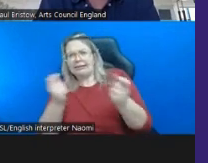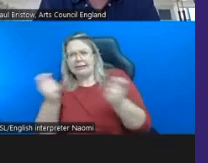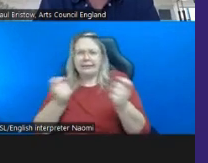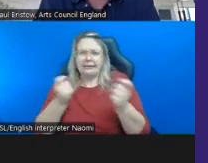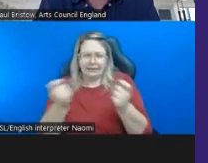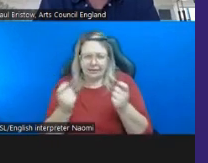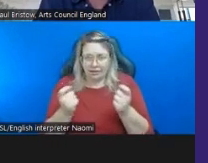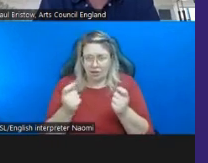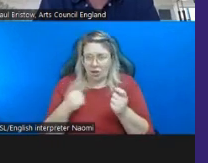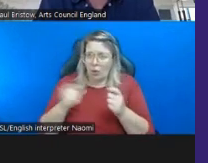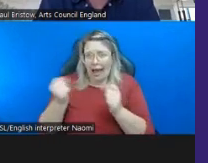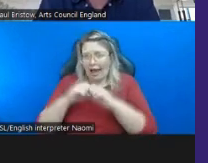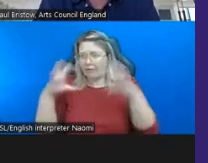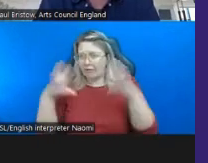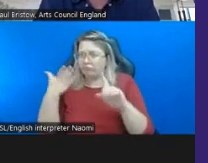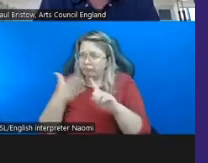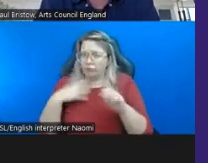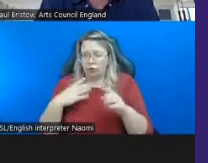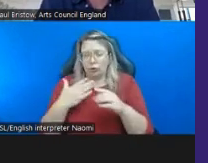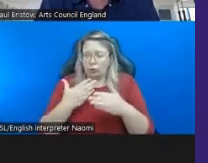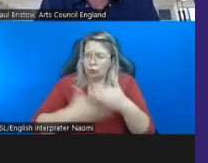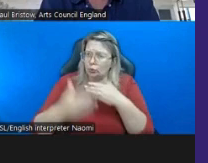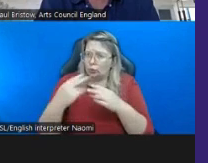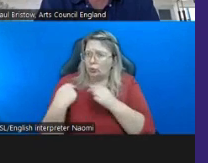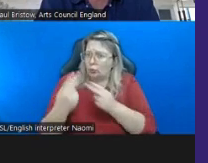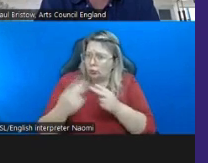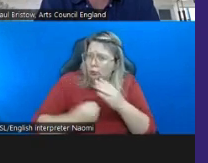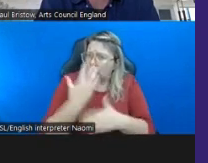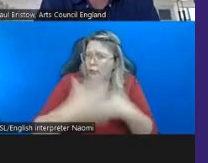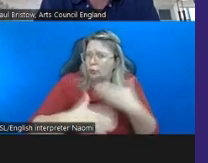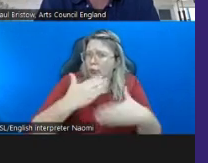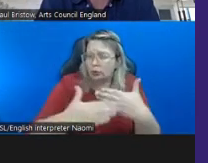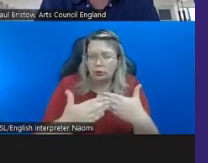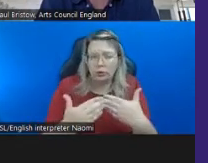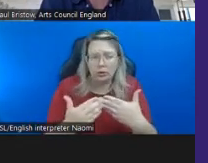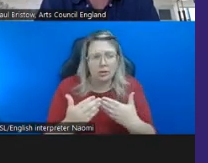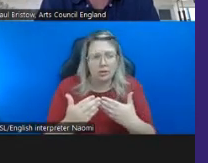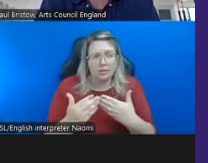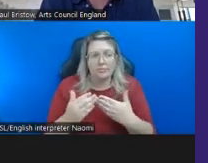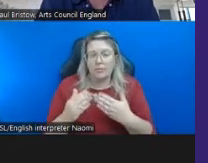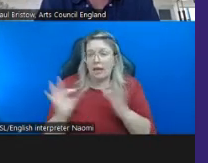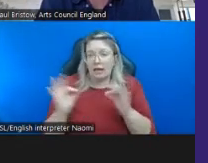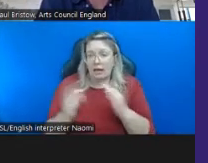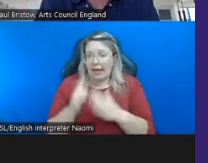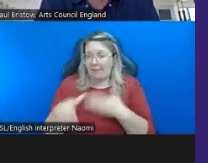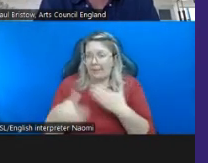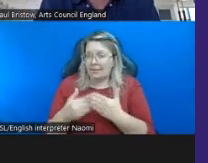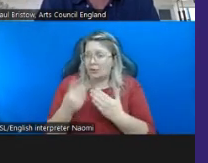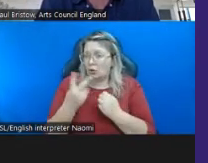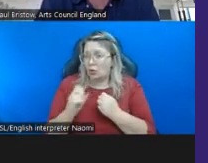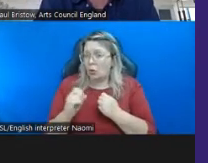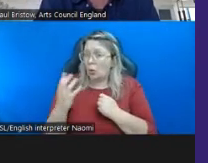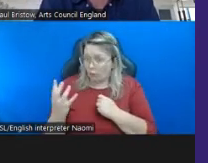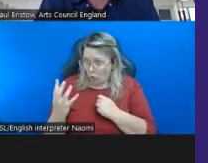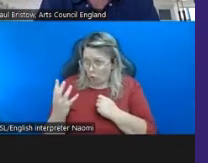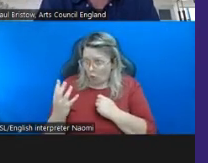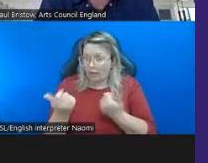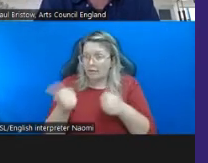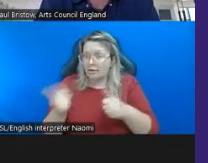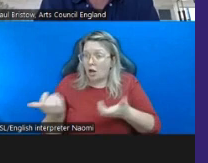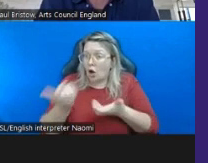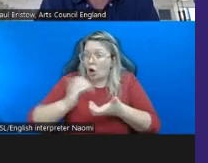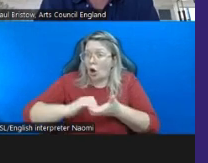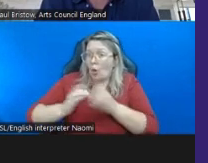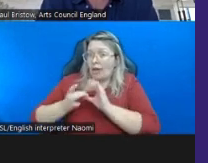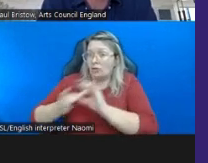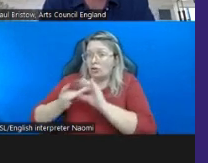Nothing happened from 2004 until the coalition came in, but the coalition took a different track from regional assemblies. They came up with the idea of the